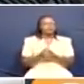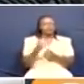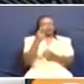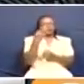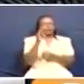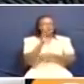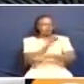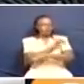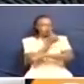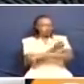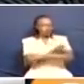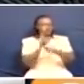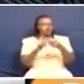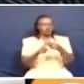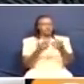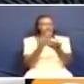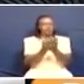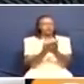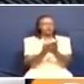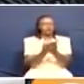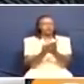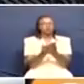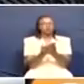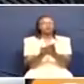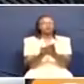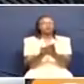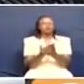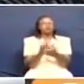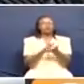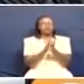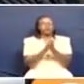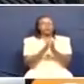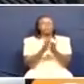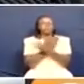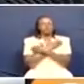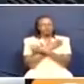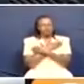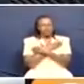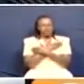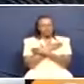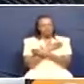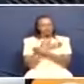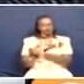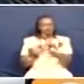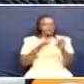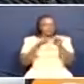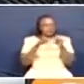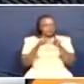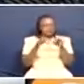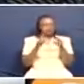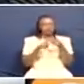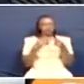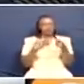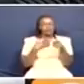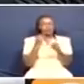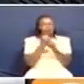authorities to the application for joinder as amicus. I have explained this to my colleagues.